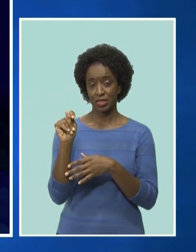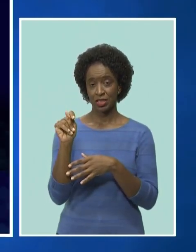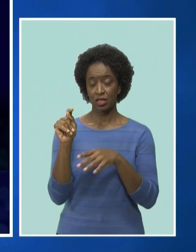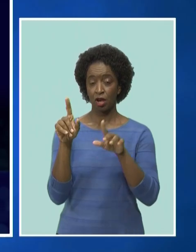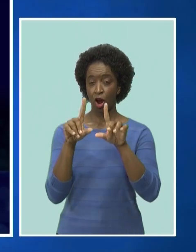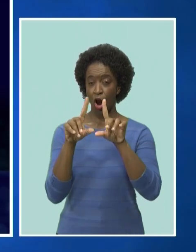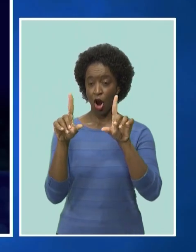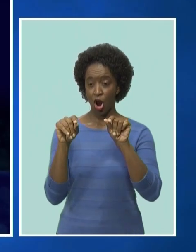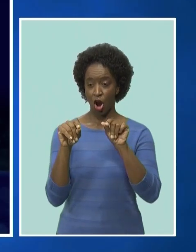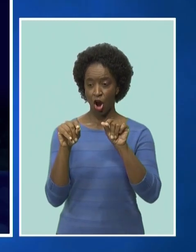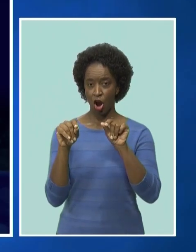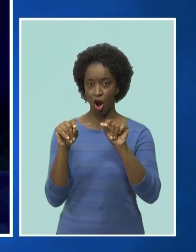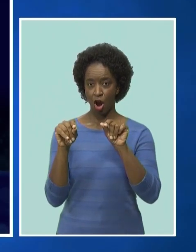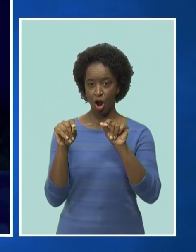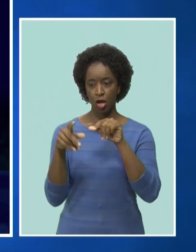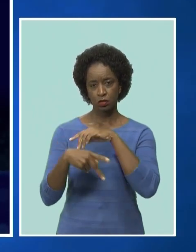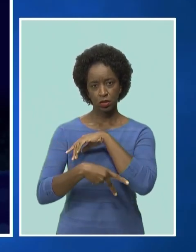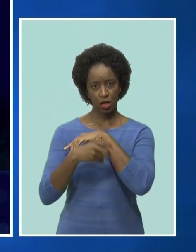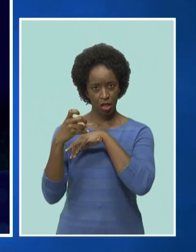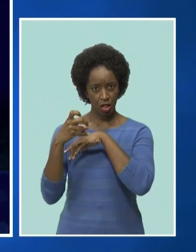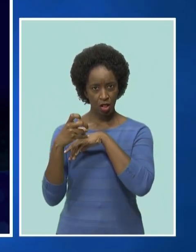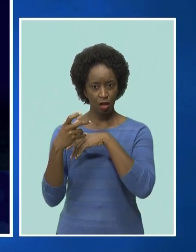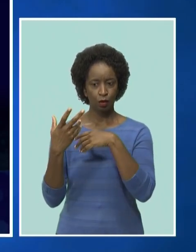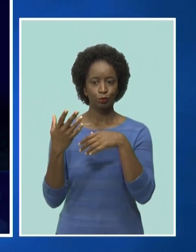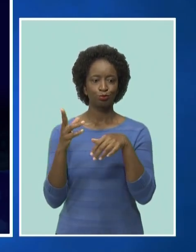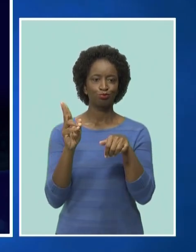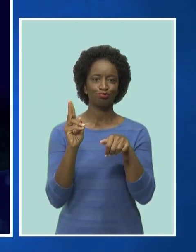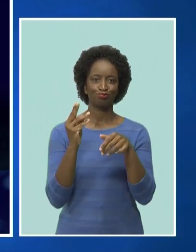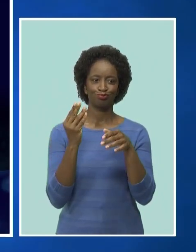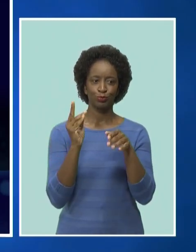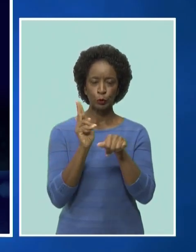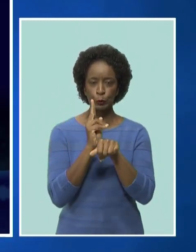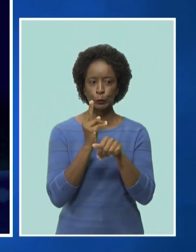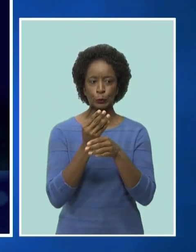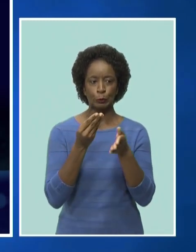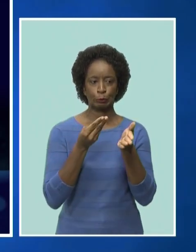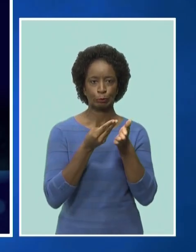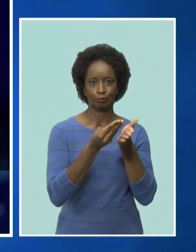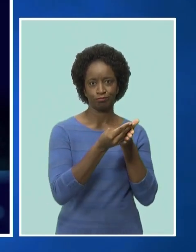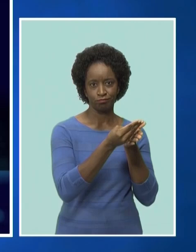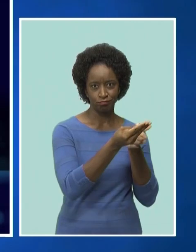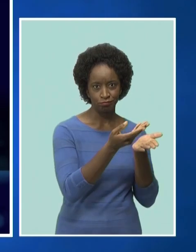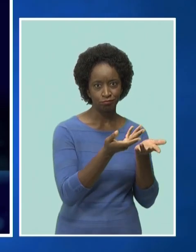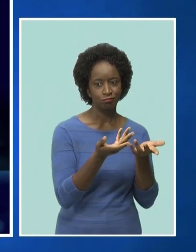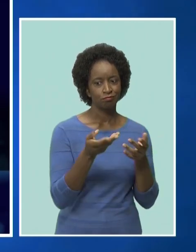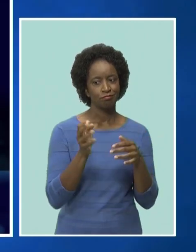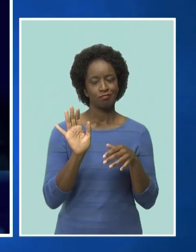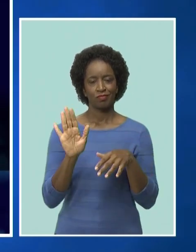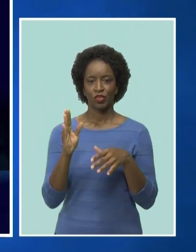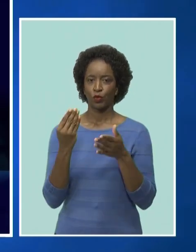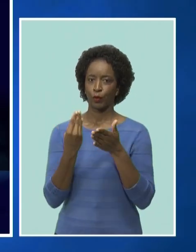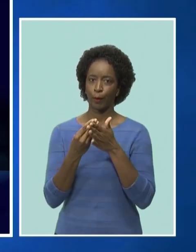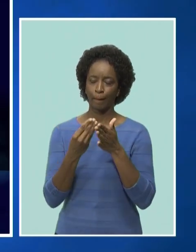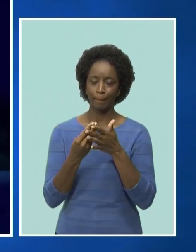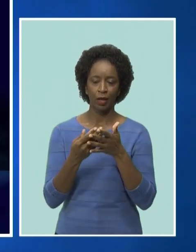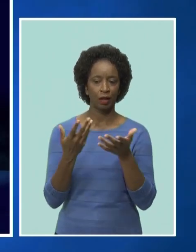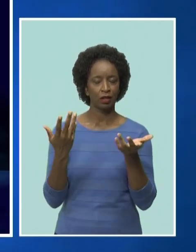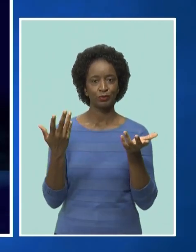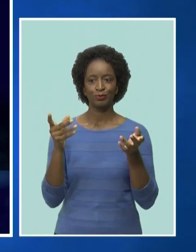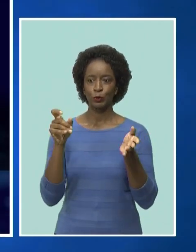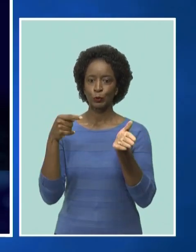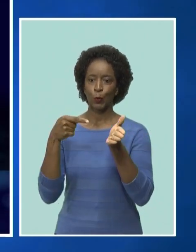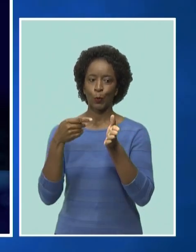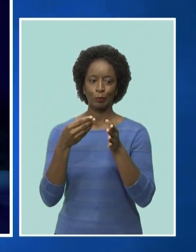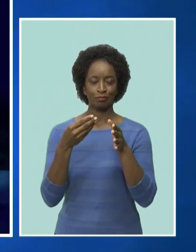compromised. And, basically that type of fraud can make your life very, very miserable. On the upper end, people